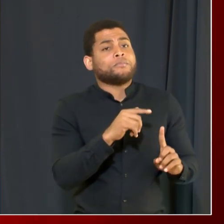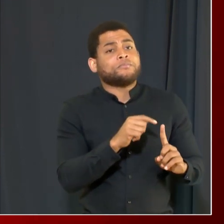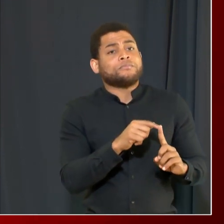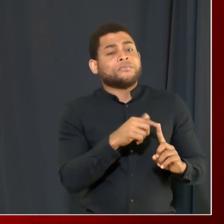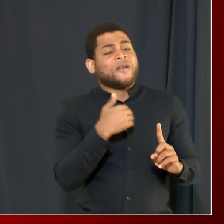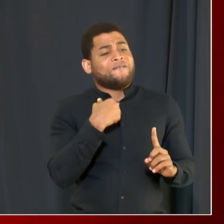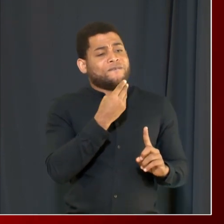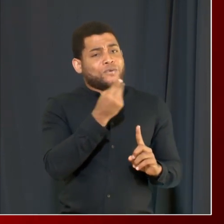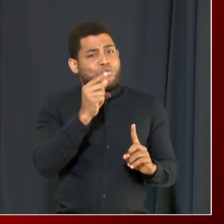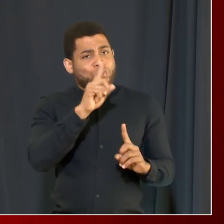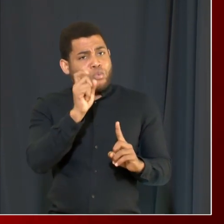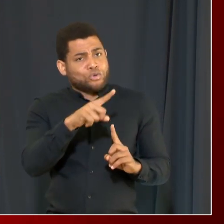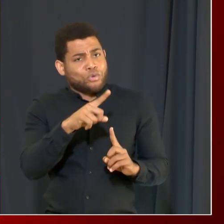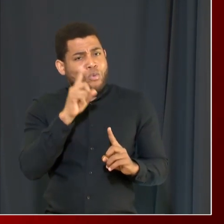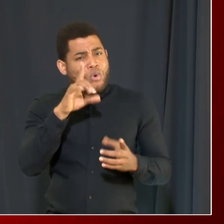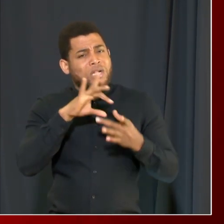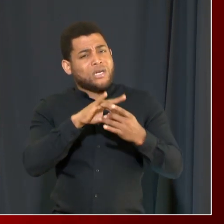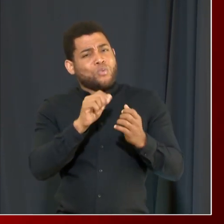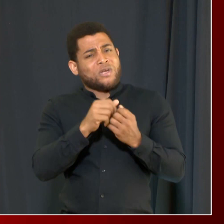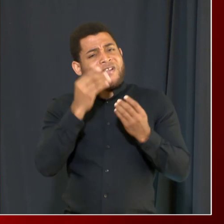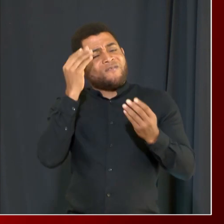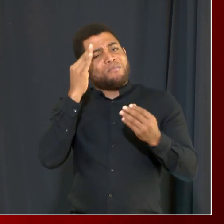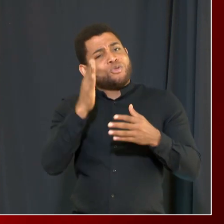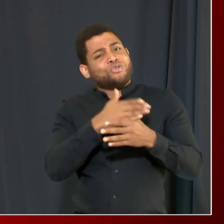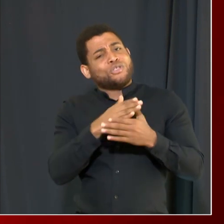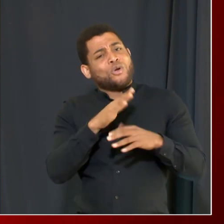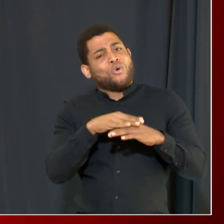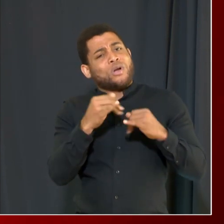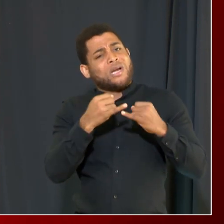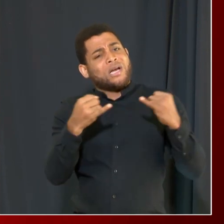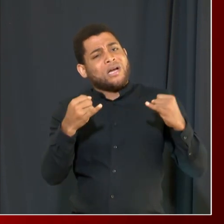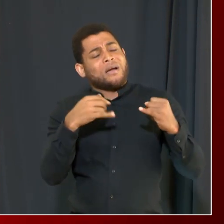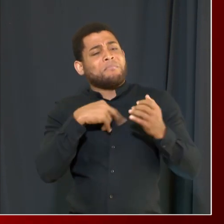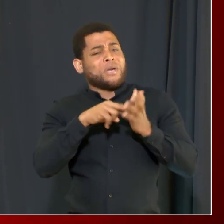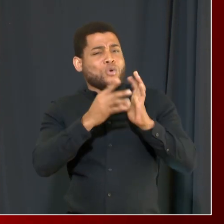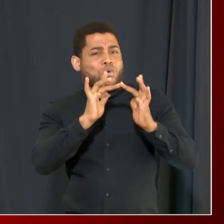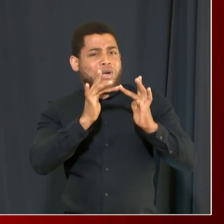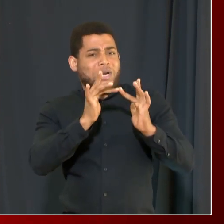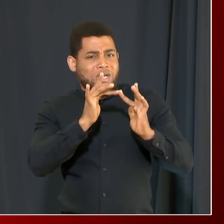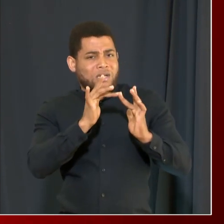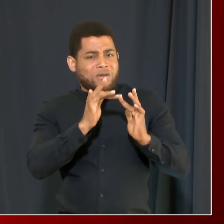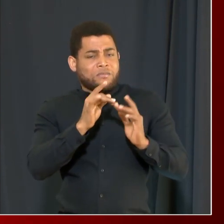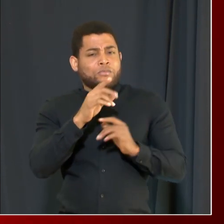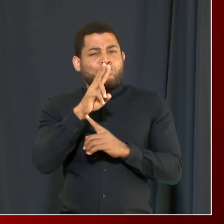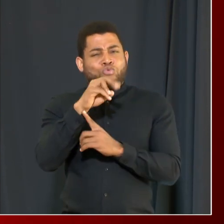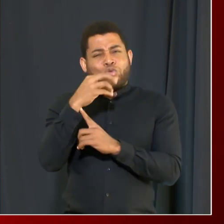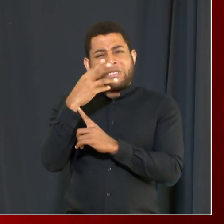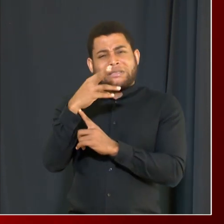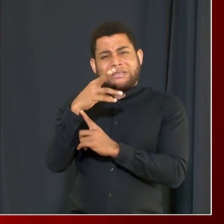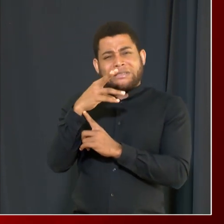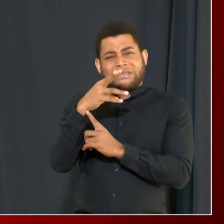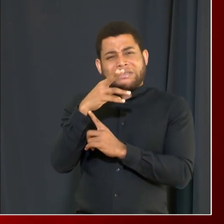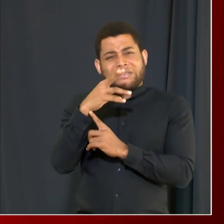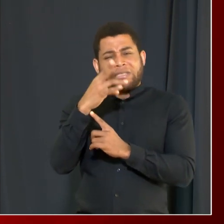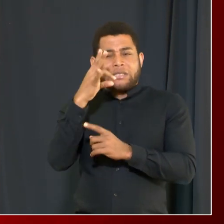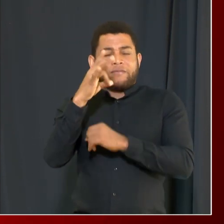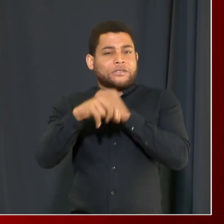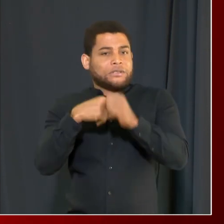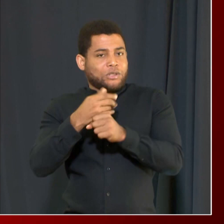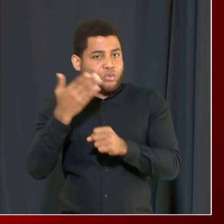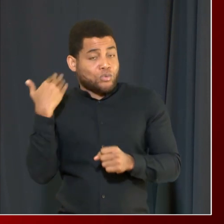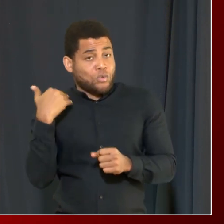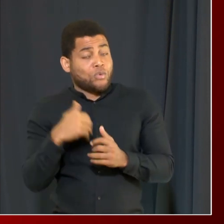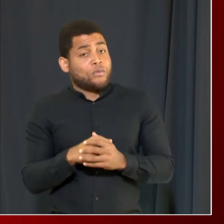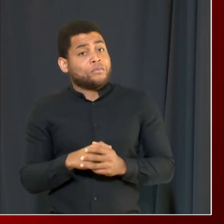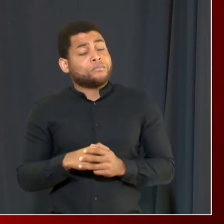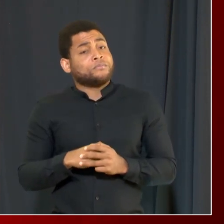is on information shared online that since 2016, so 7 years ago we're talking about, the mayor's